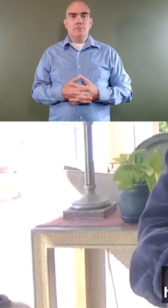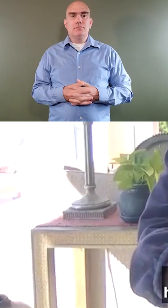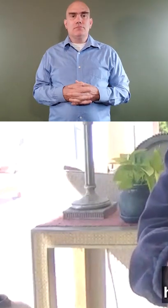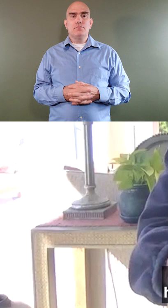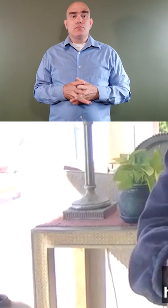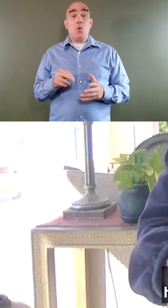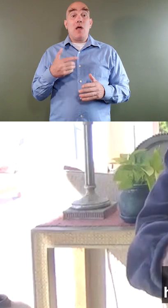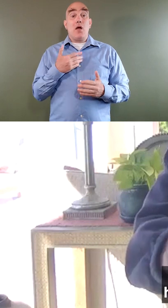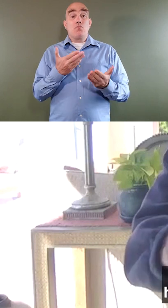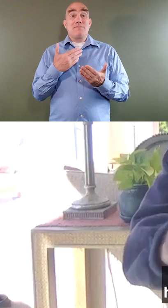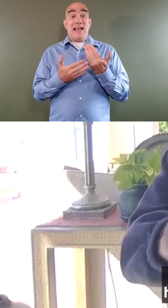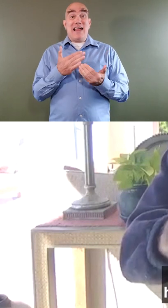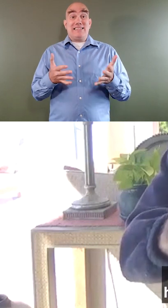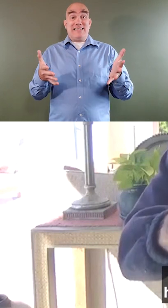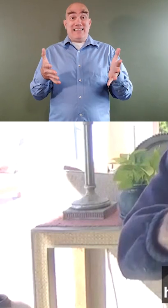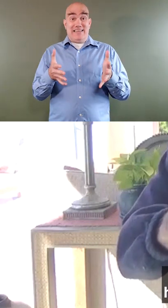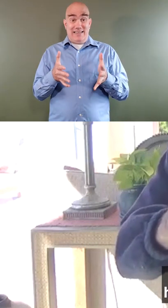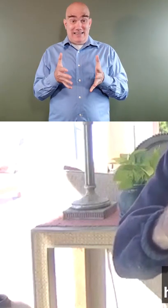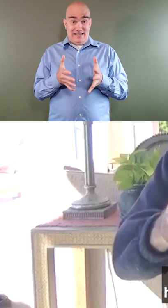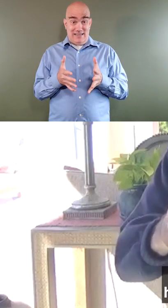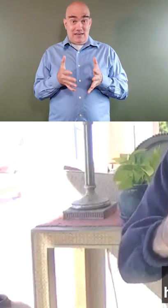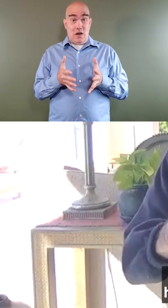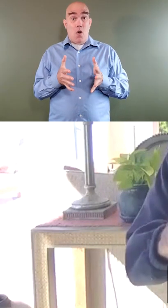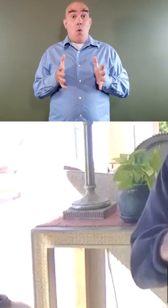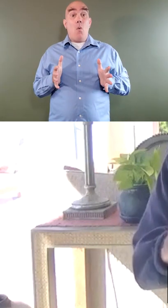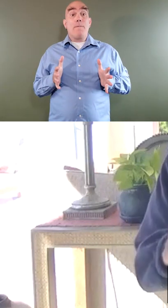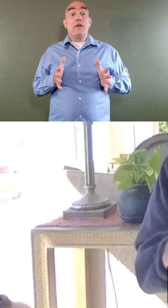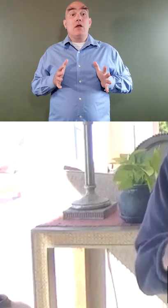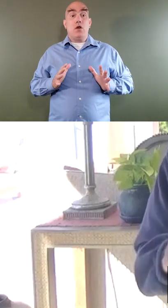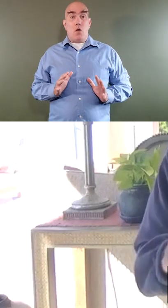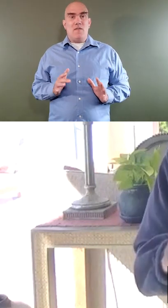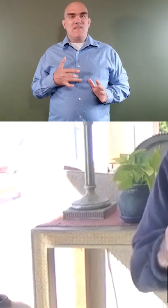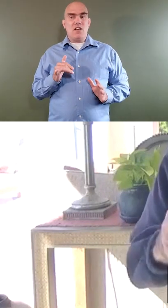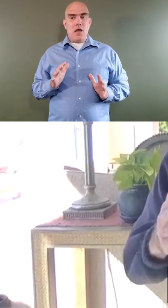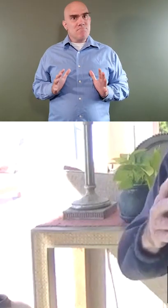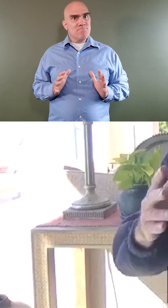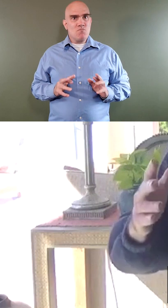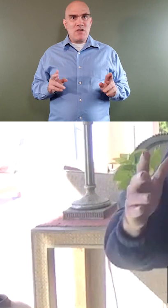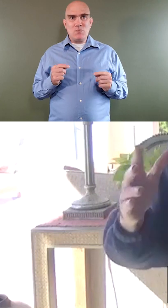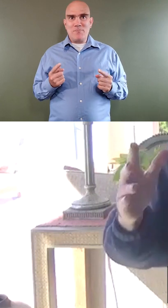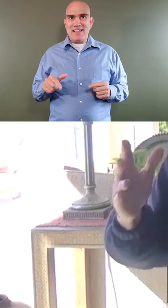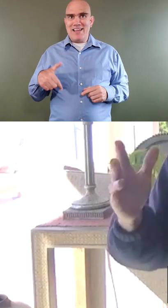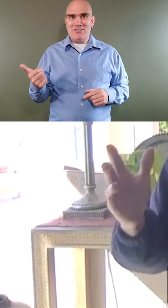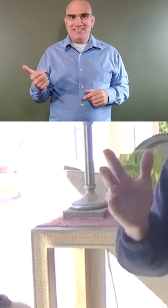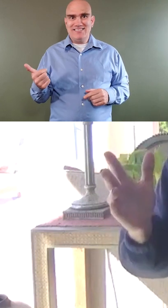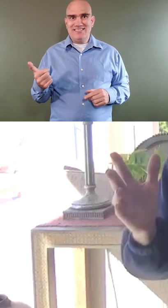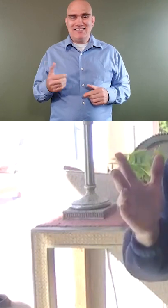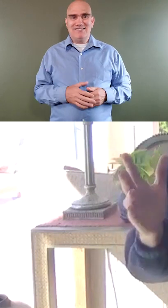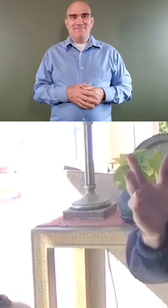And then when I bring my hands in and open and close, I'm feeling like I'm getting ready to do something